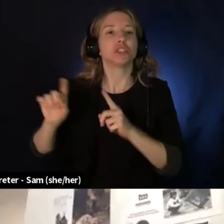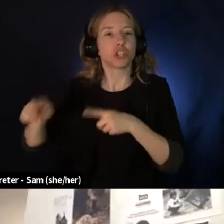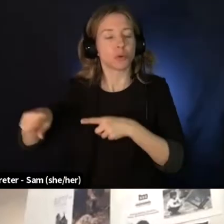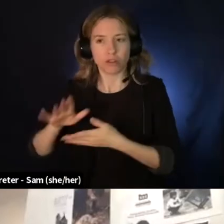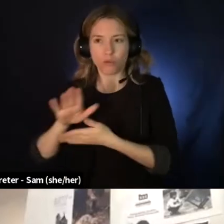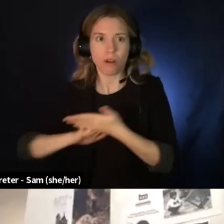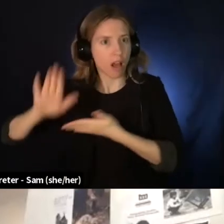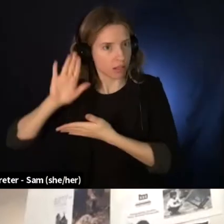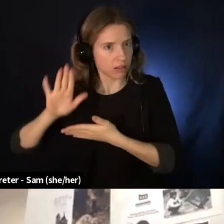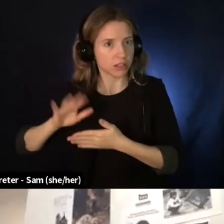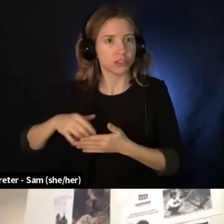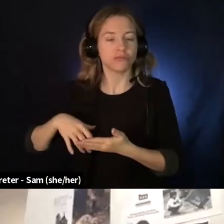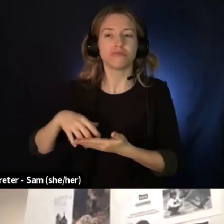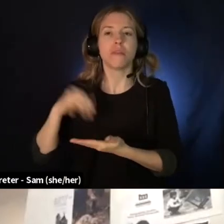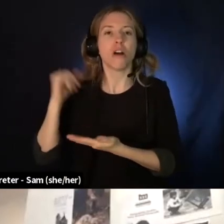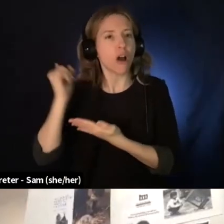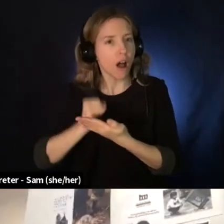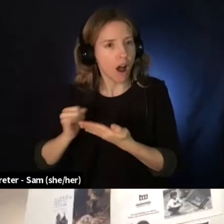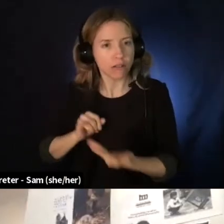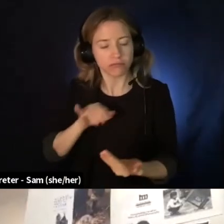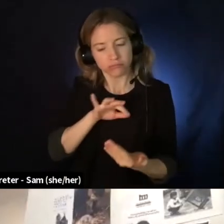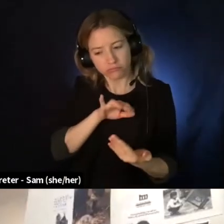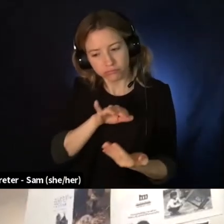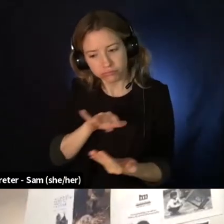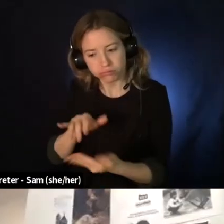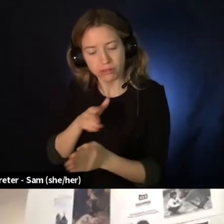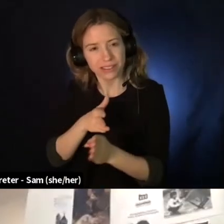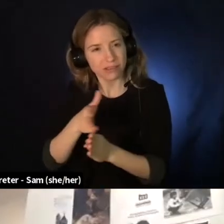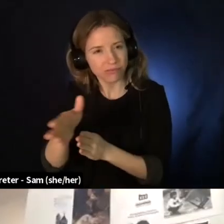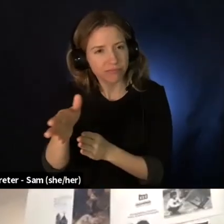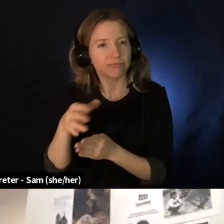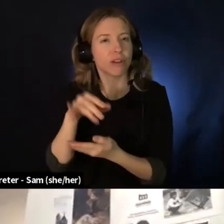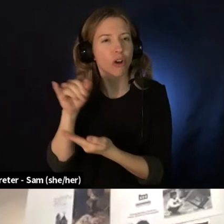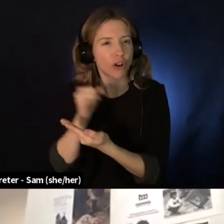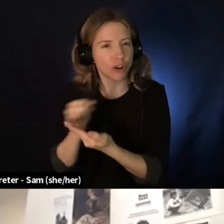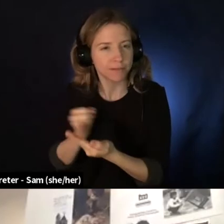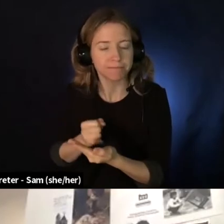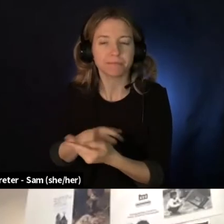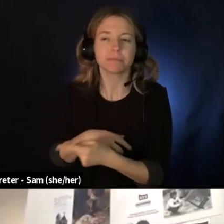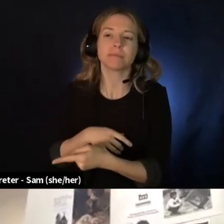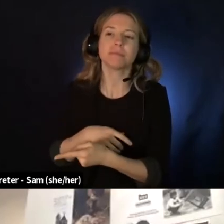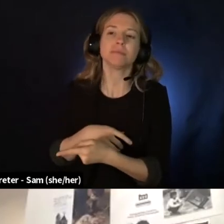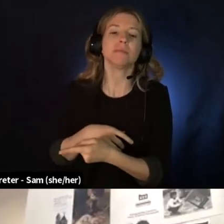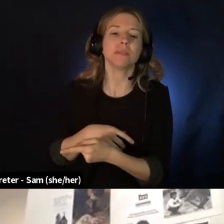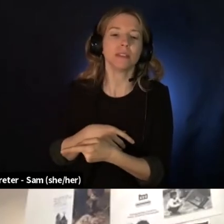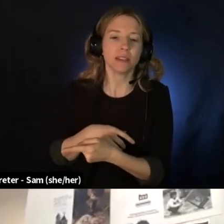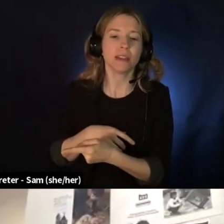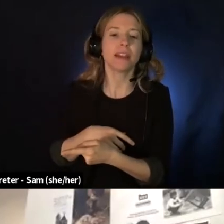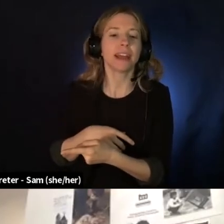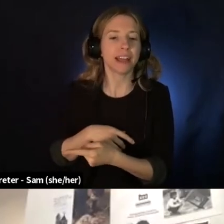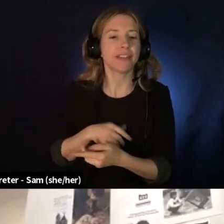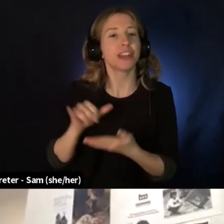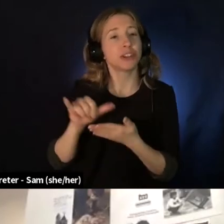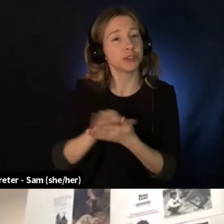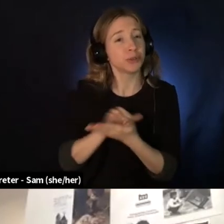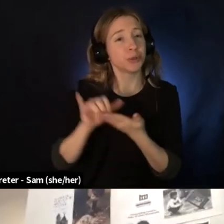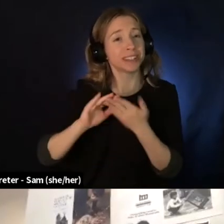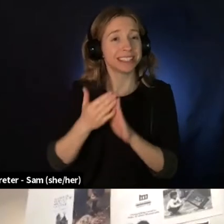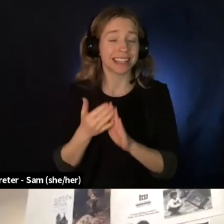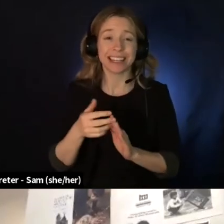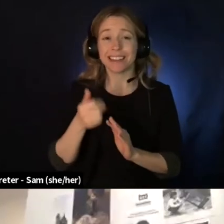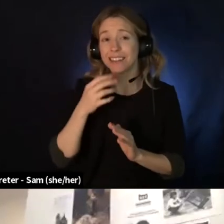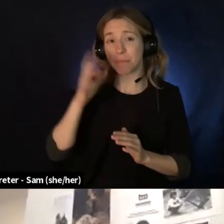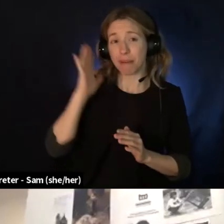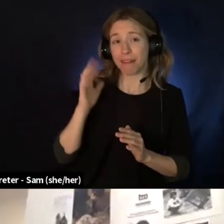Detroit for art. And she came to New York City in the 50s as a fashion